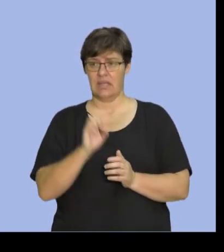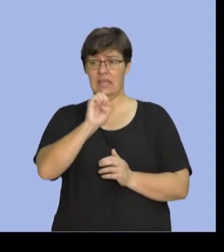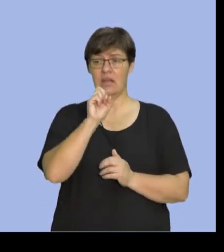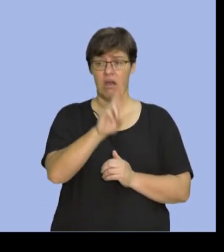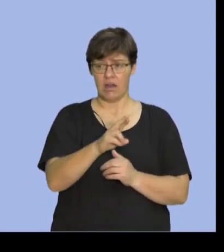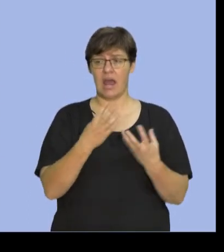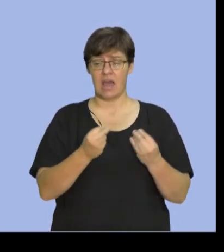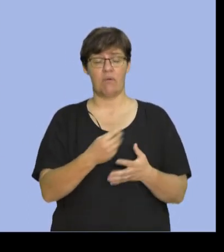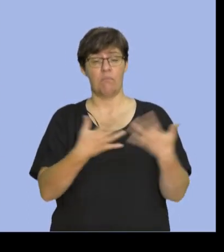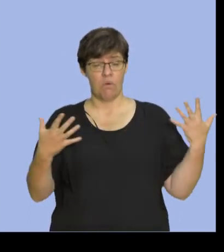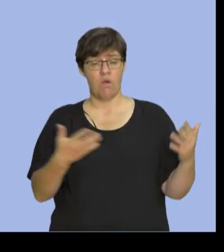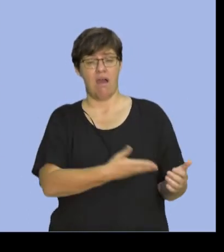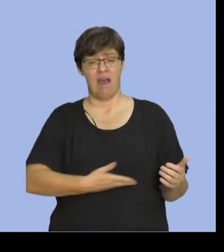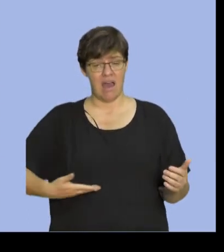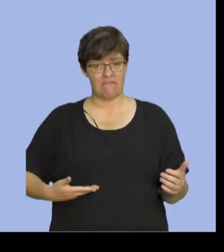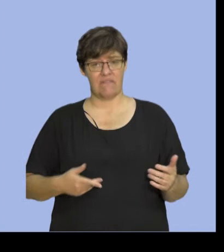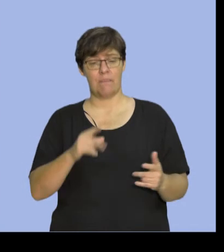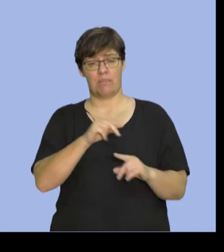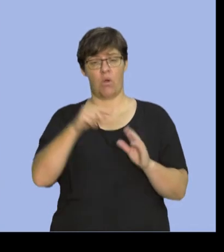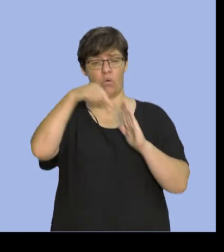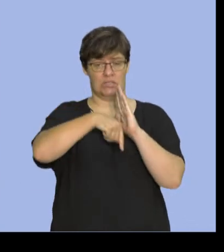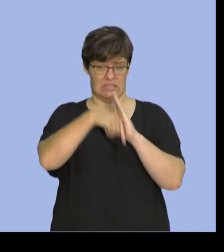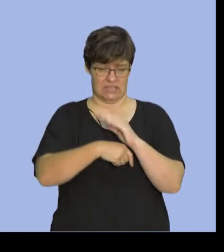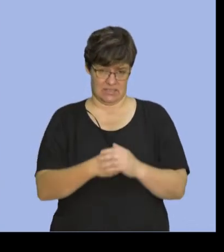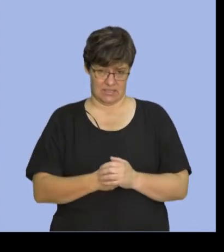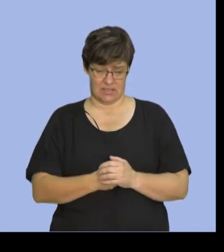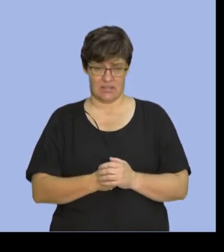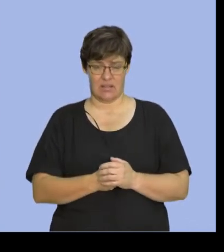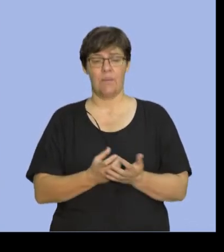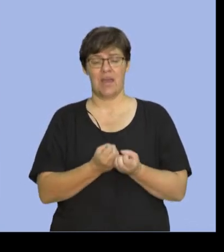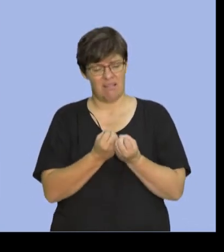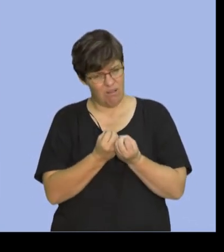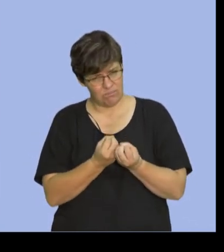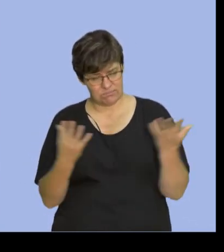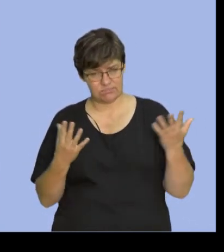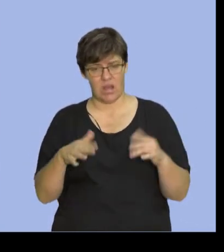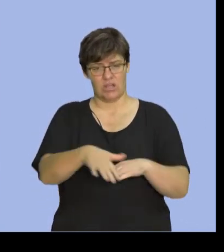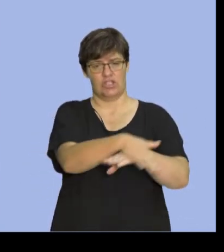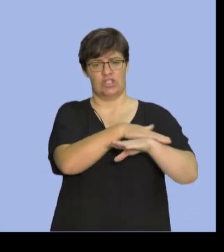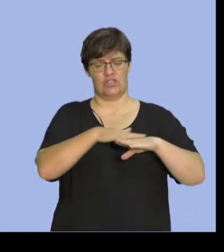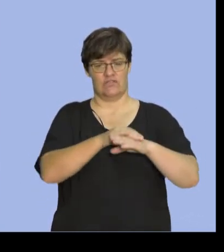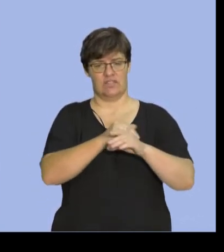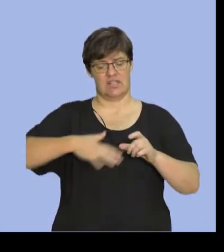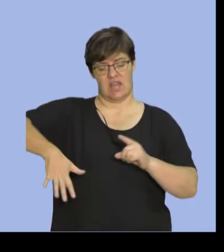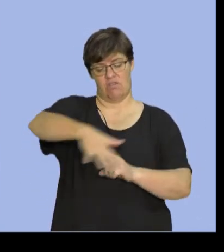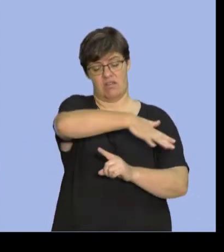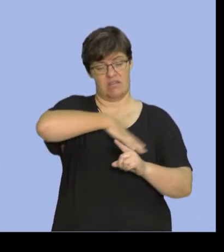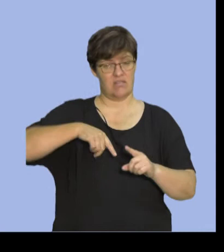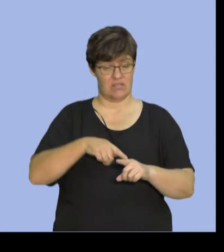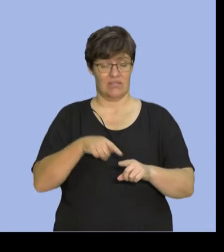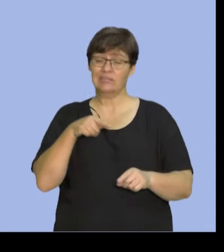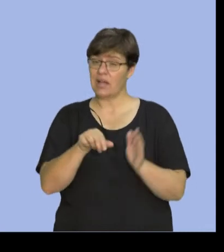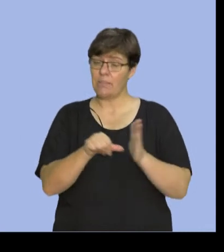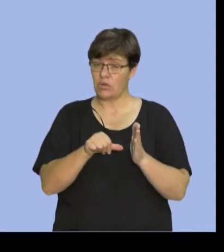the membranous cell contents. Hence, it has a large surface area which is important for